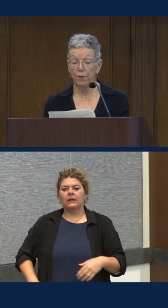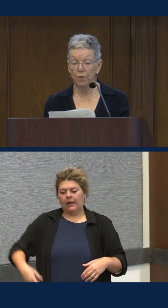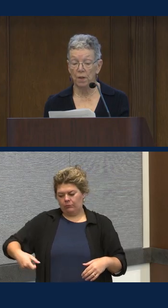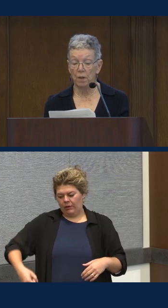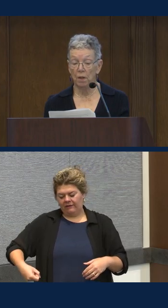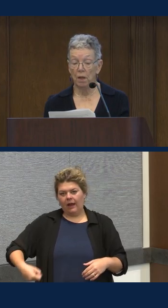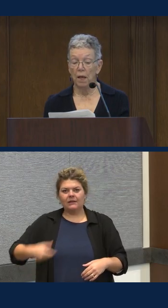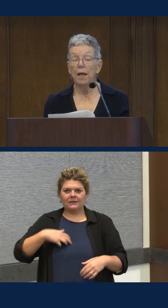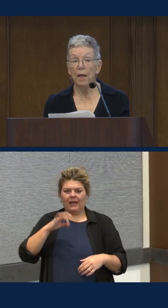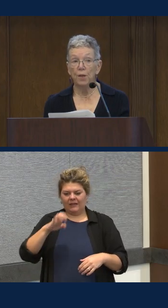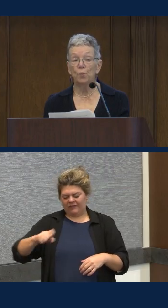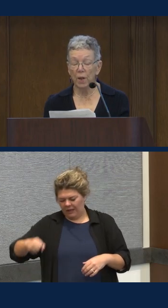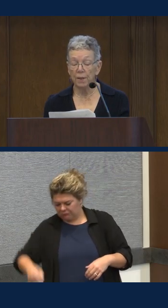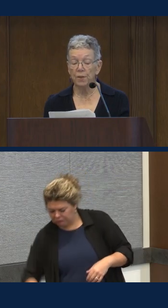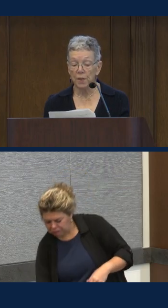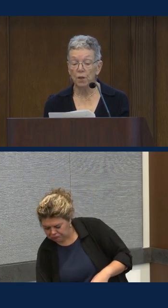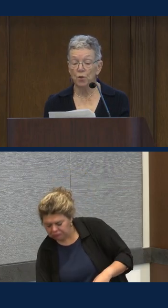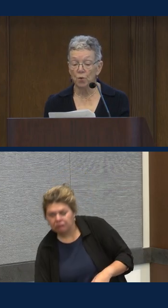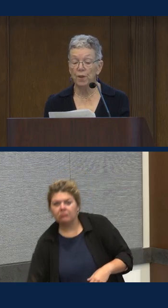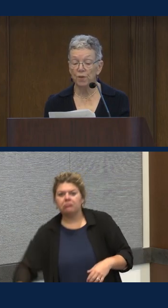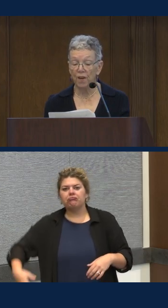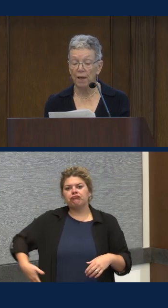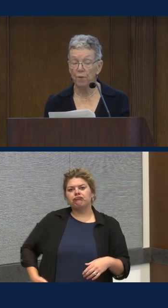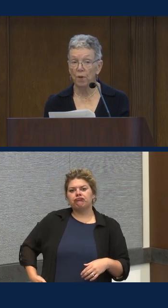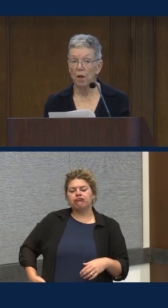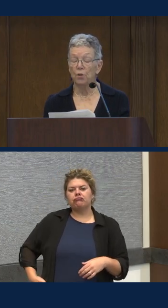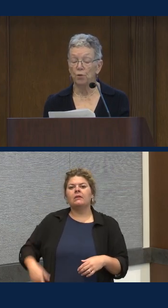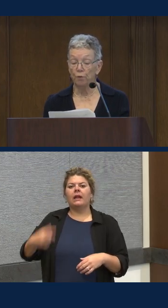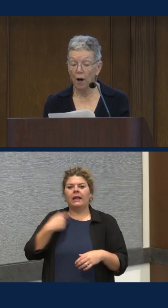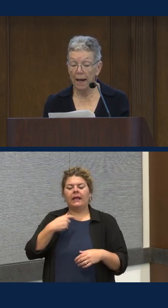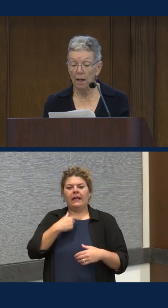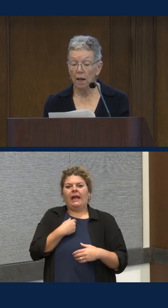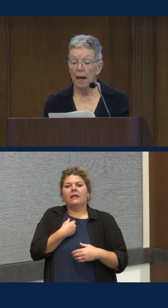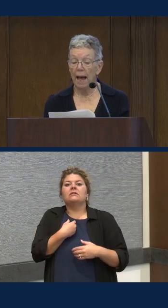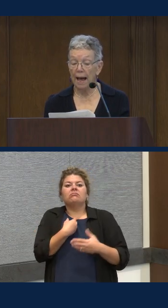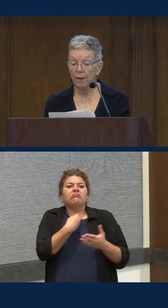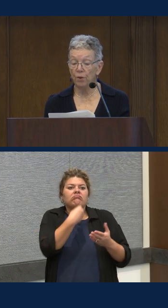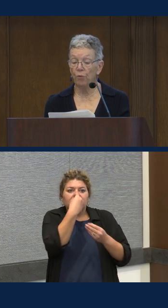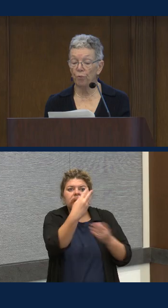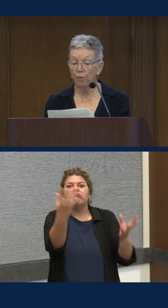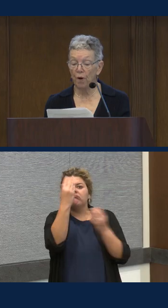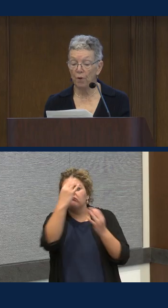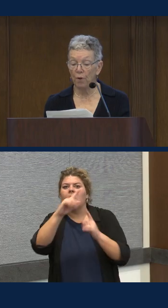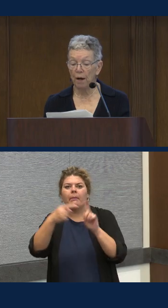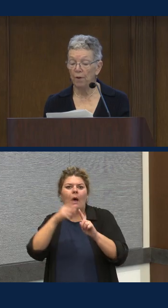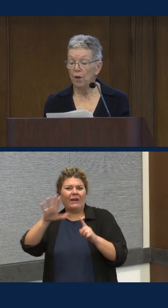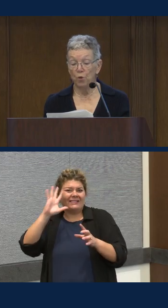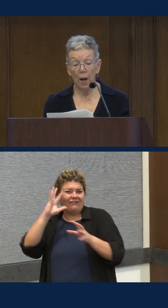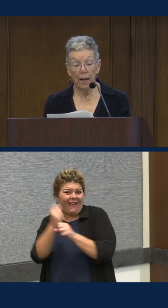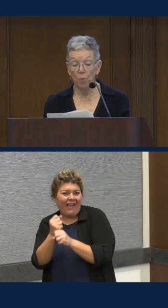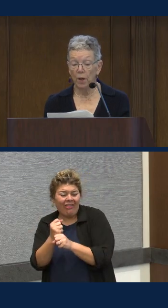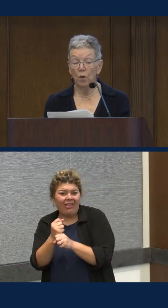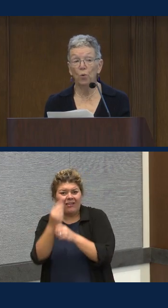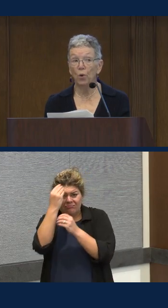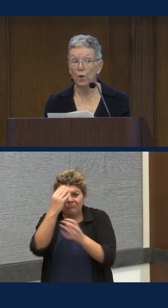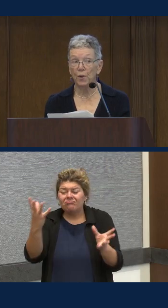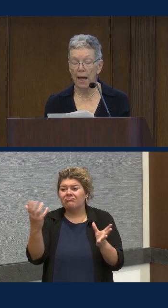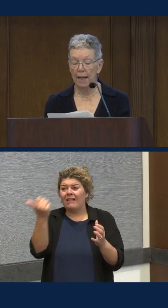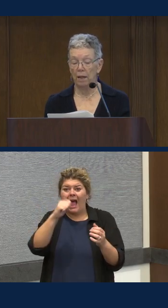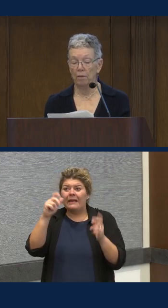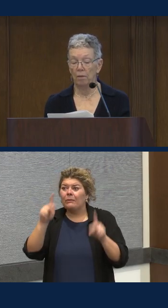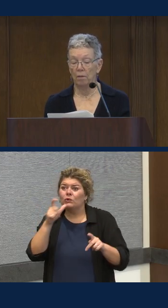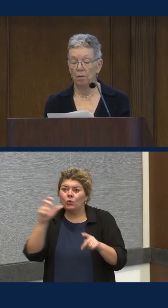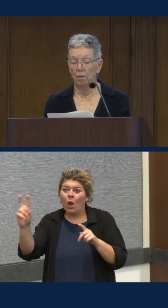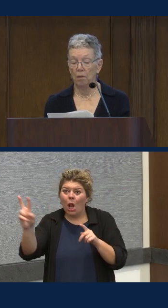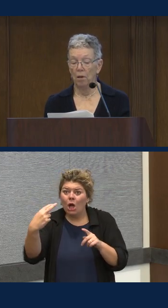briefcase at his feet. He is witnessing to his faith, to Frank, and through the photograph, to anyone who looks